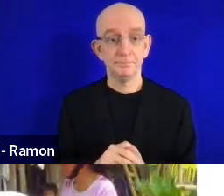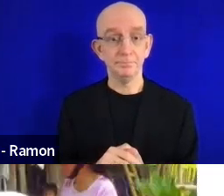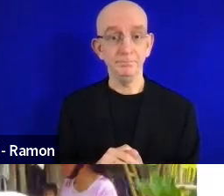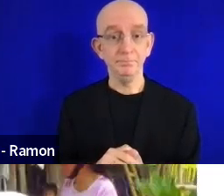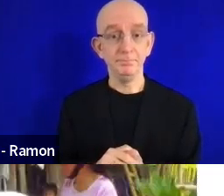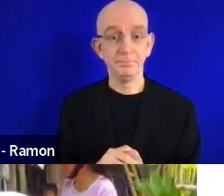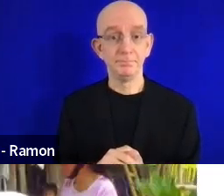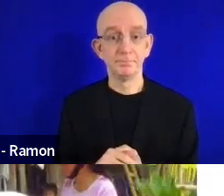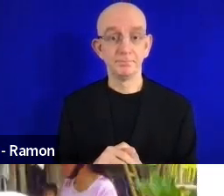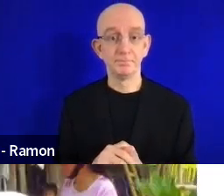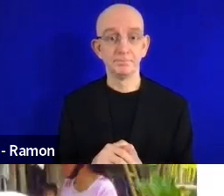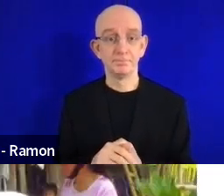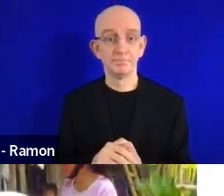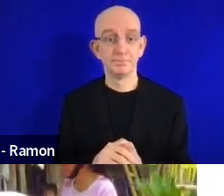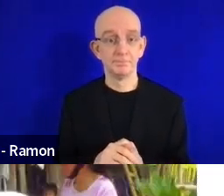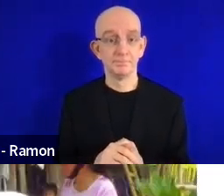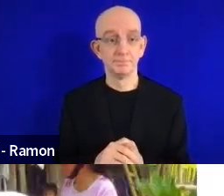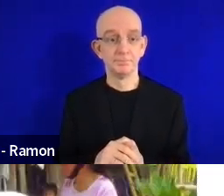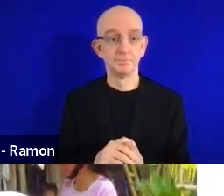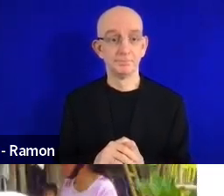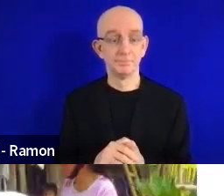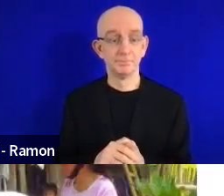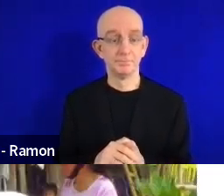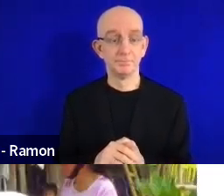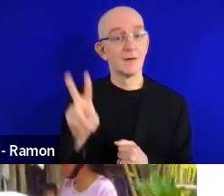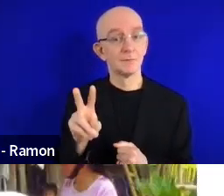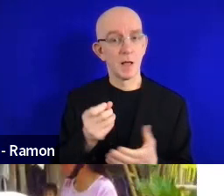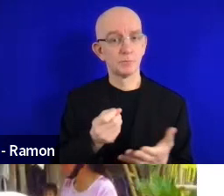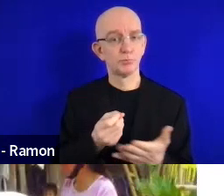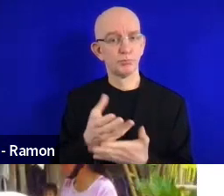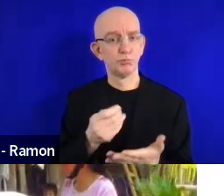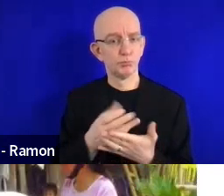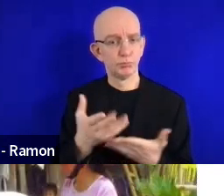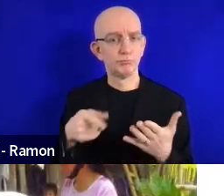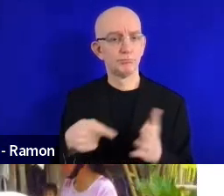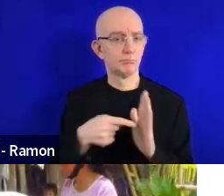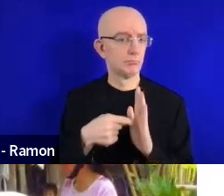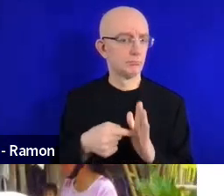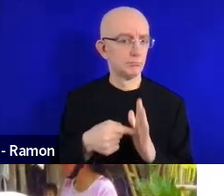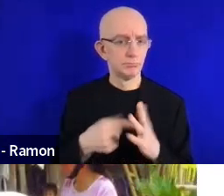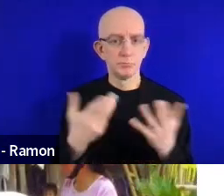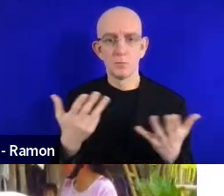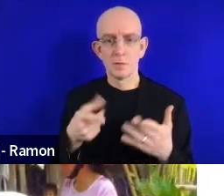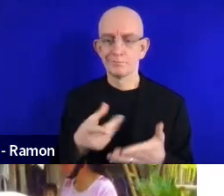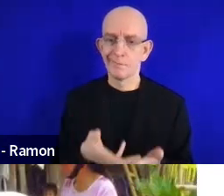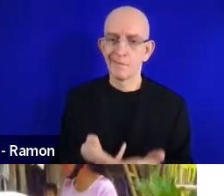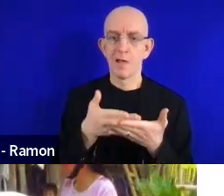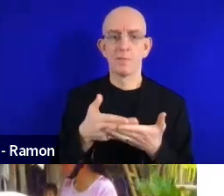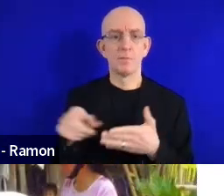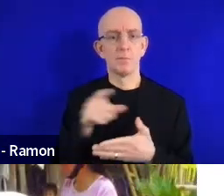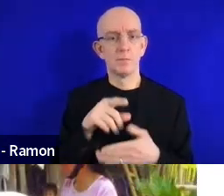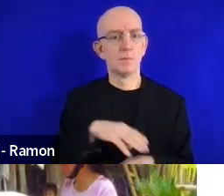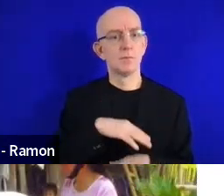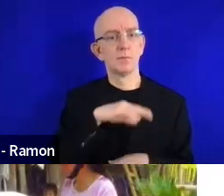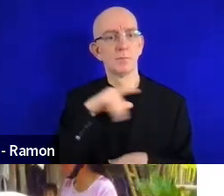social protection. Now the floor is yours, 10 minutes, thank you. Hello, everyone. It's my pleasure to join the